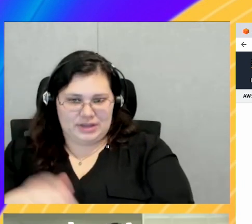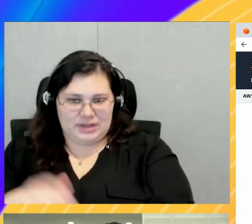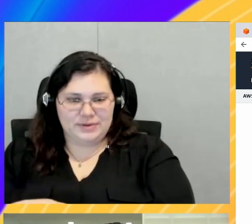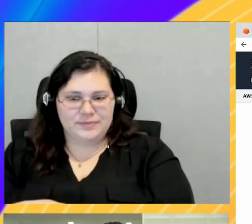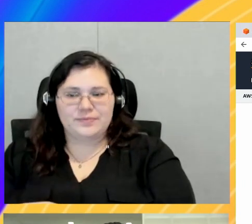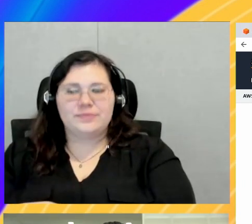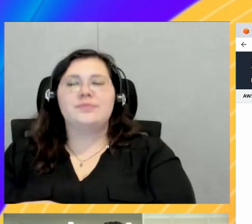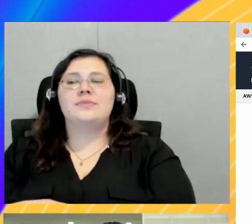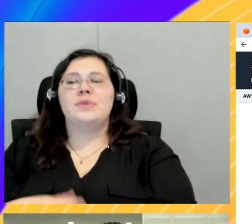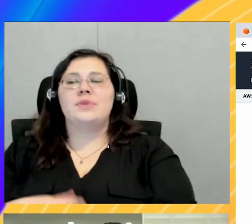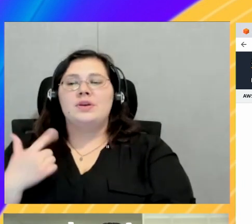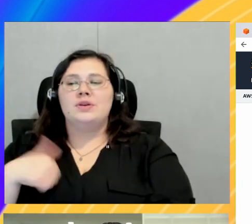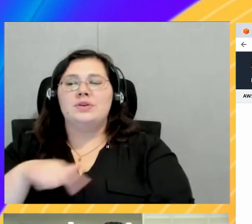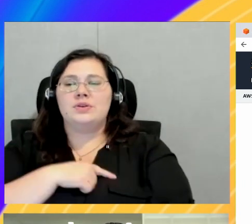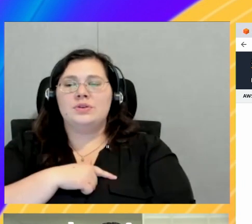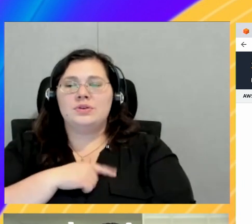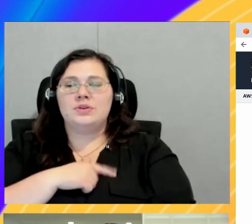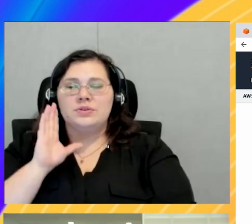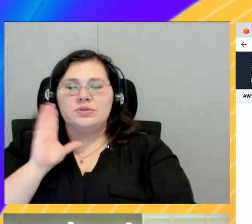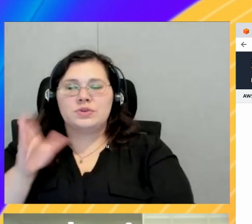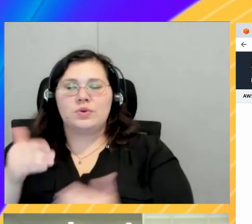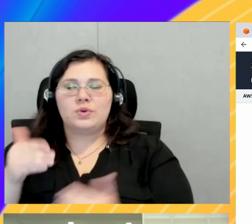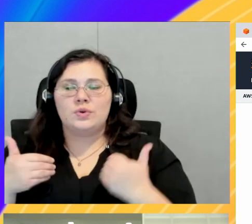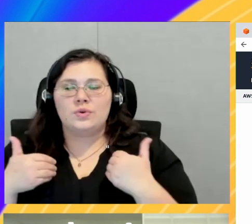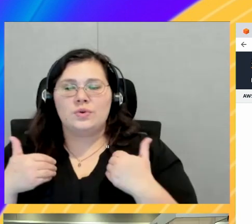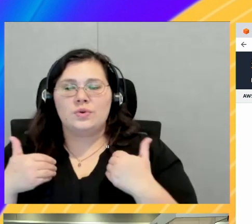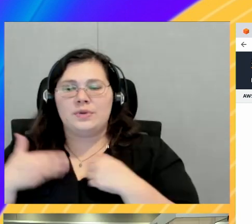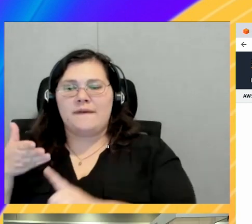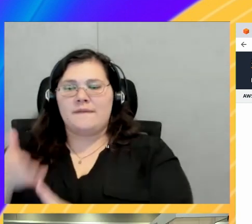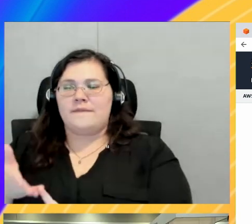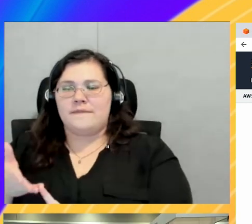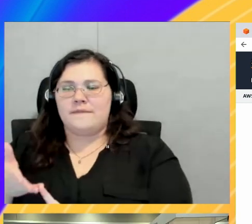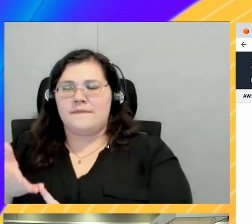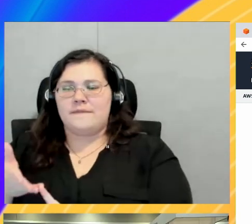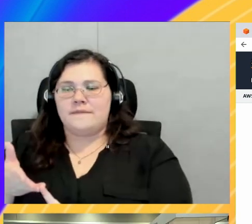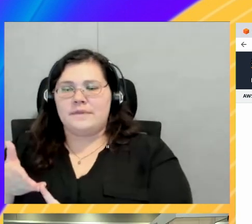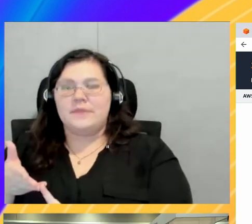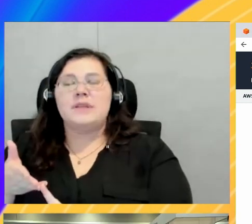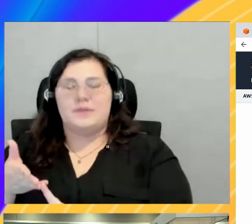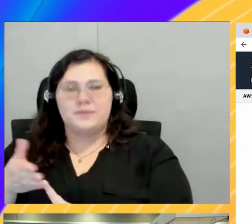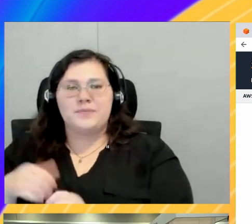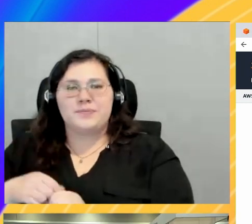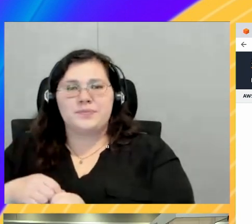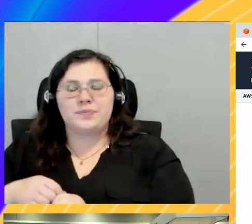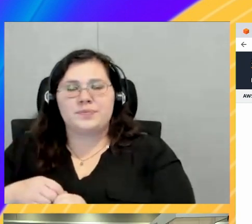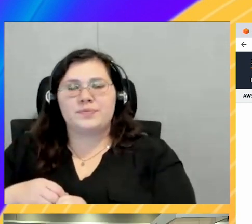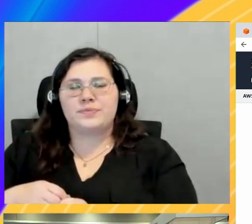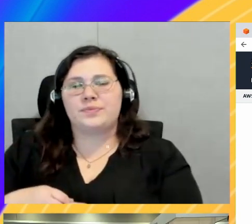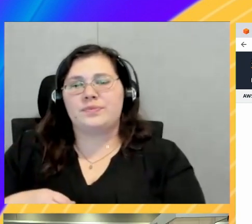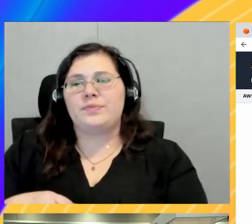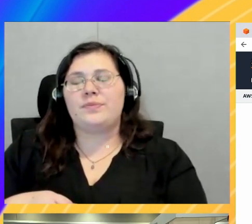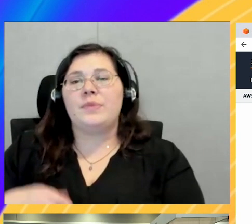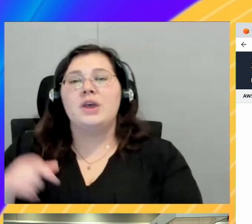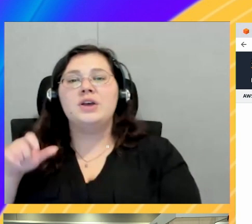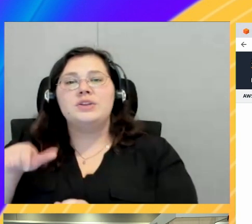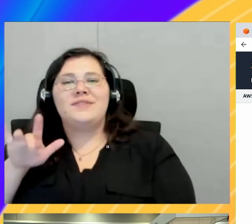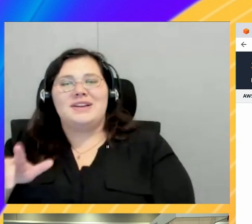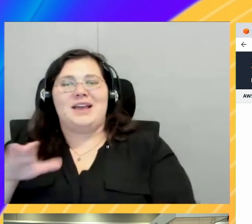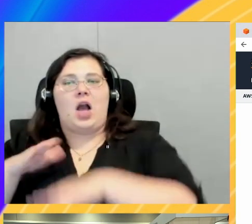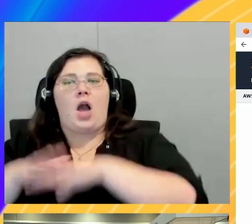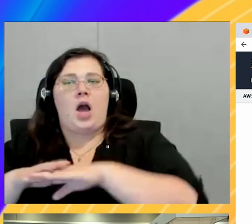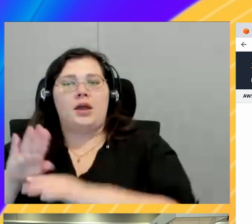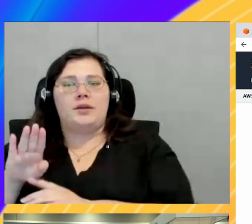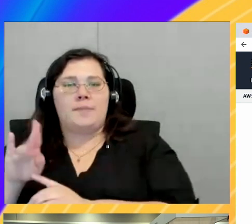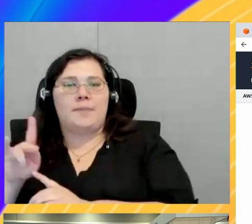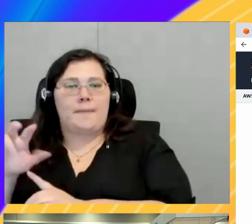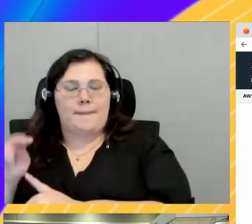for you as well. Right, Nick? Right, Nick? Our producer? Yep. You gotta hit the on button. And so